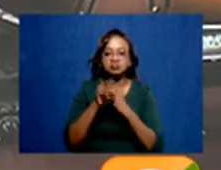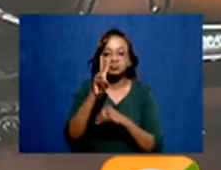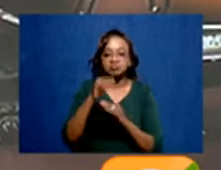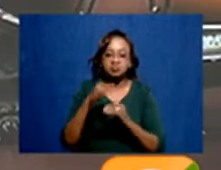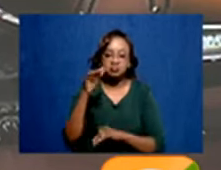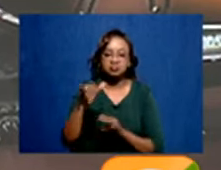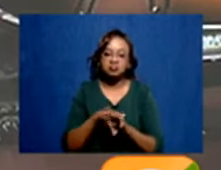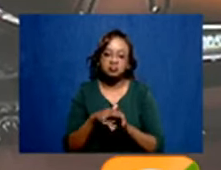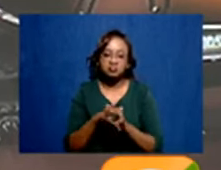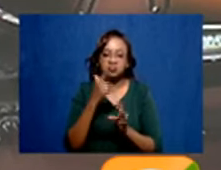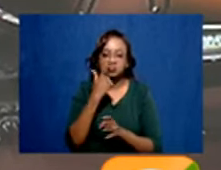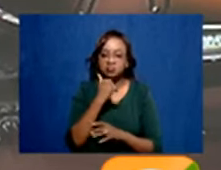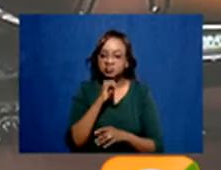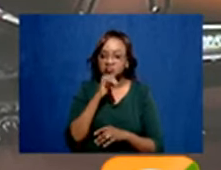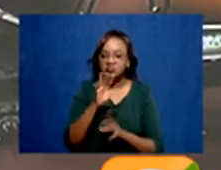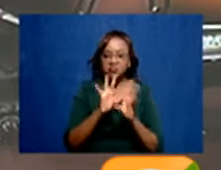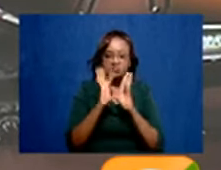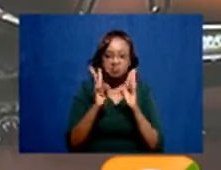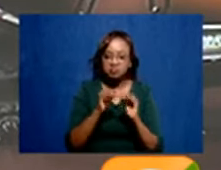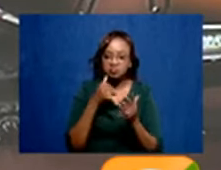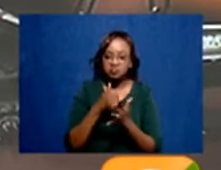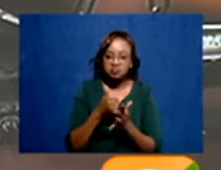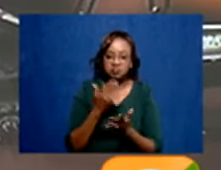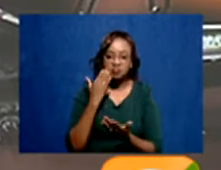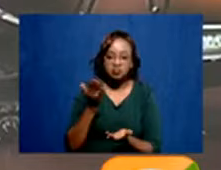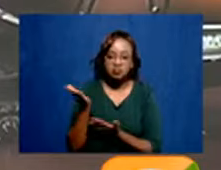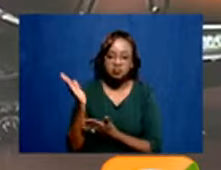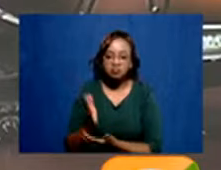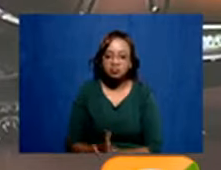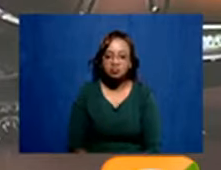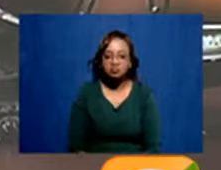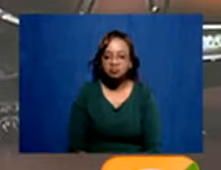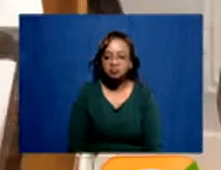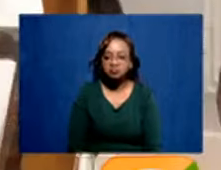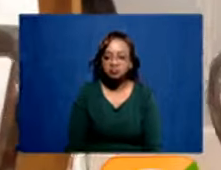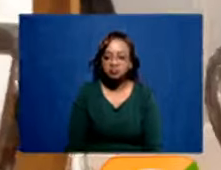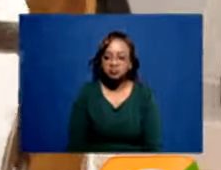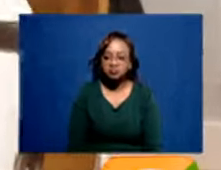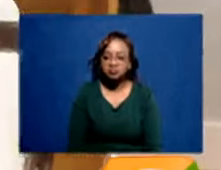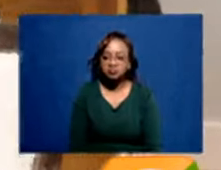members who were not budgeted for. Seth Olale has more.